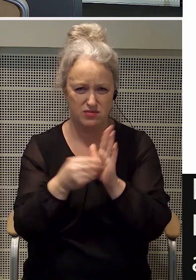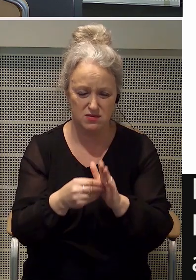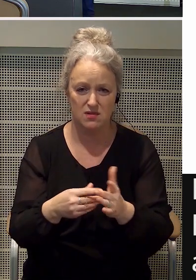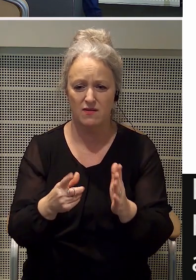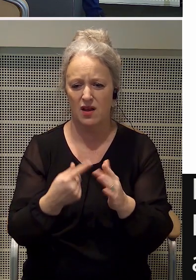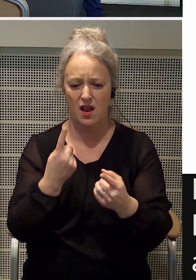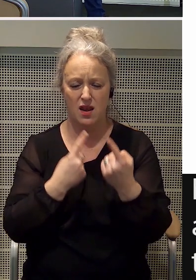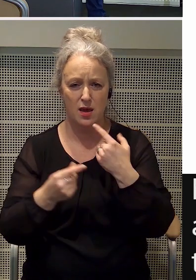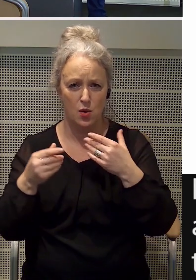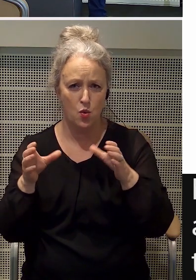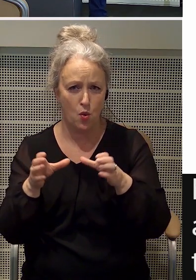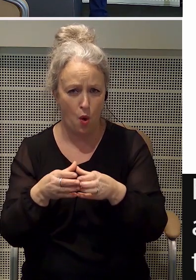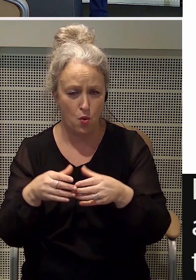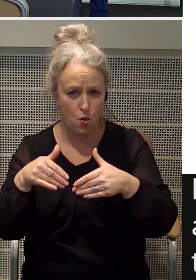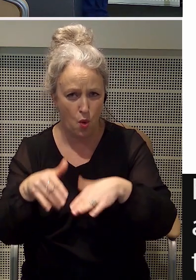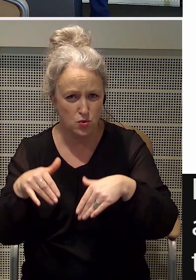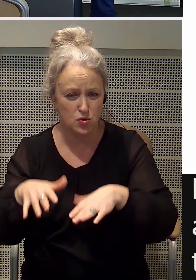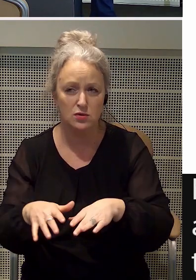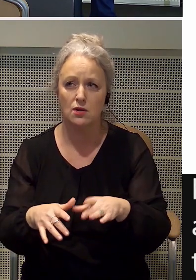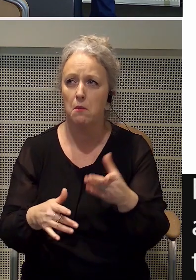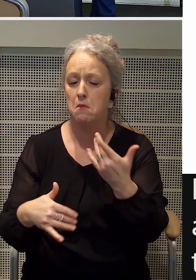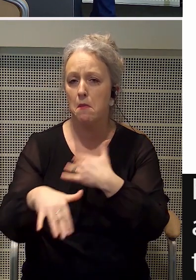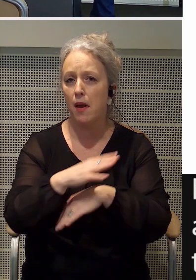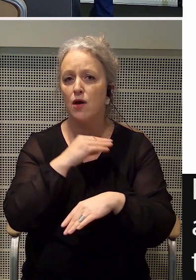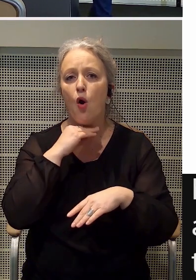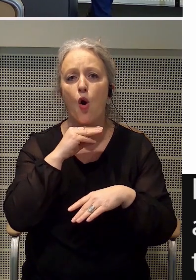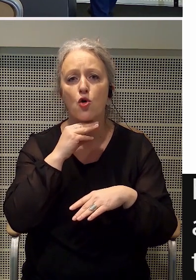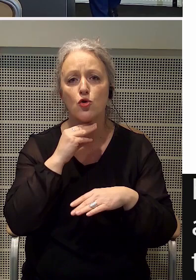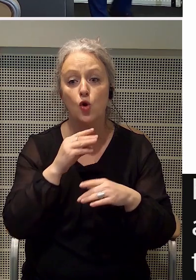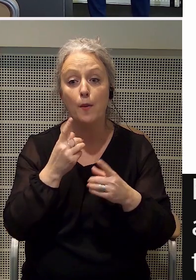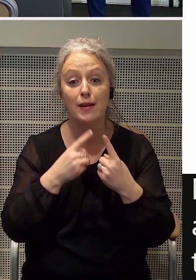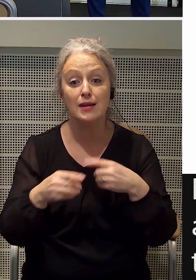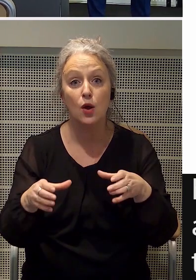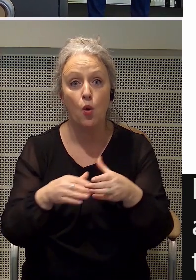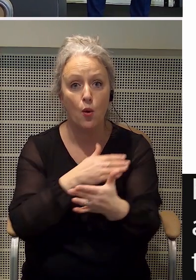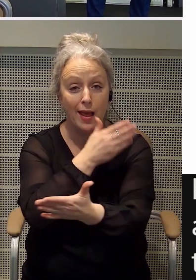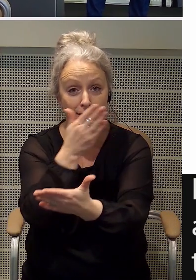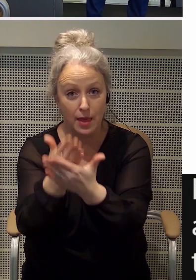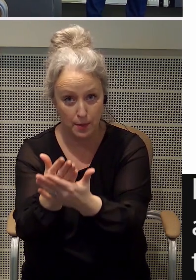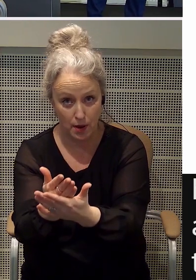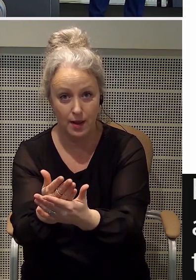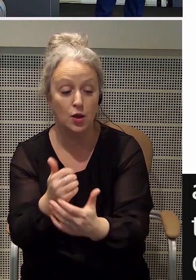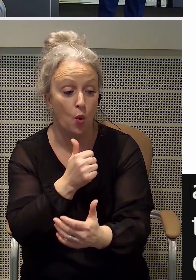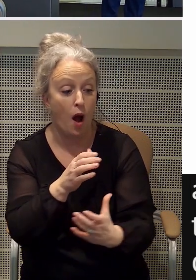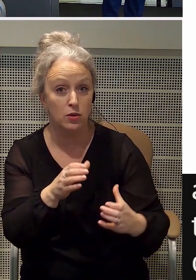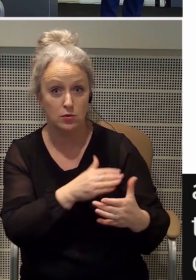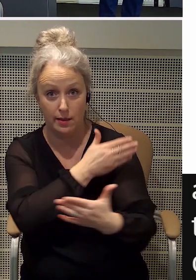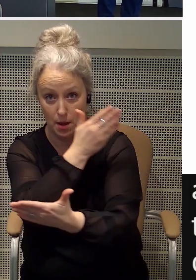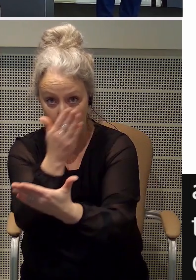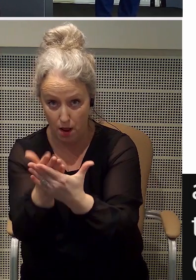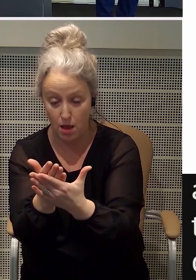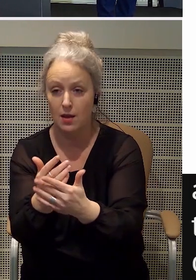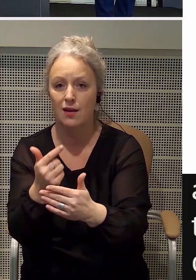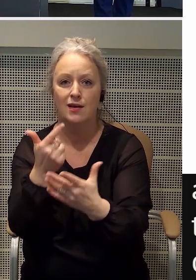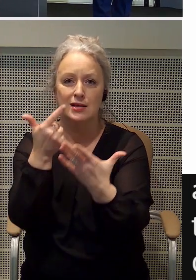with strange deadlines, with our board deciding things, then I'm sorry, but this is our